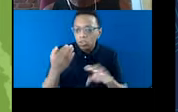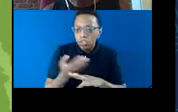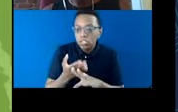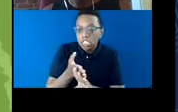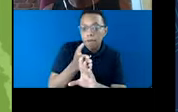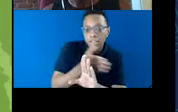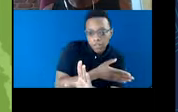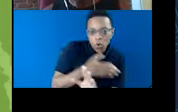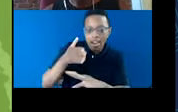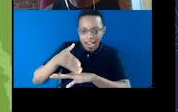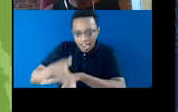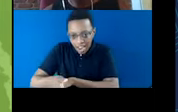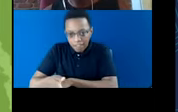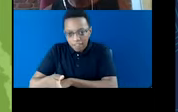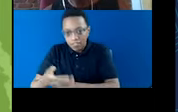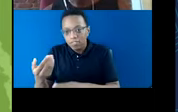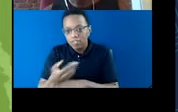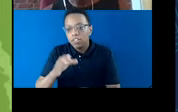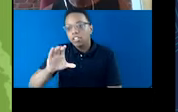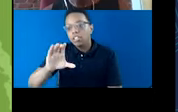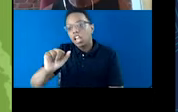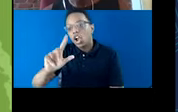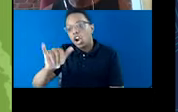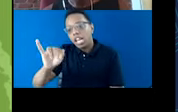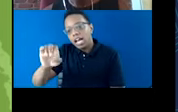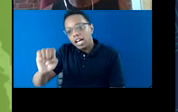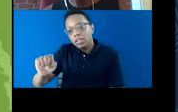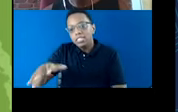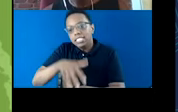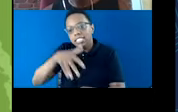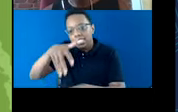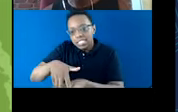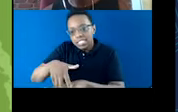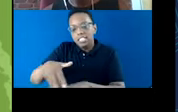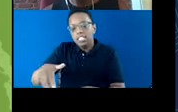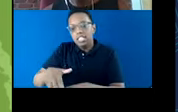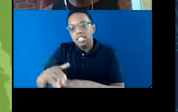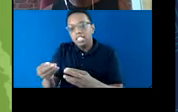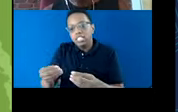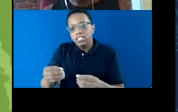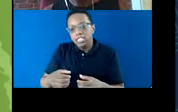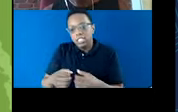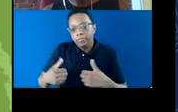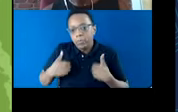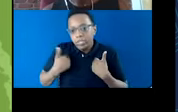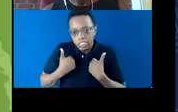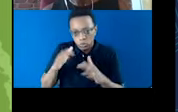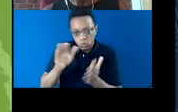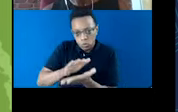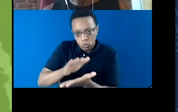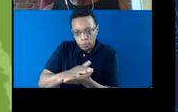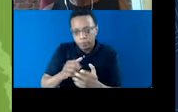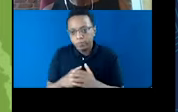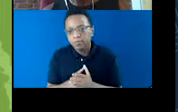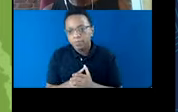photos for the Carlisle Indian Residence School, and is an Indian residential school. And so the Indian residential schools